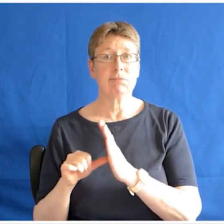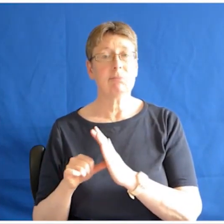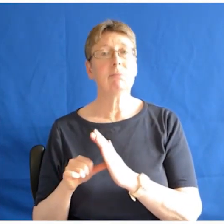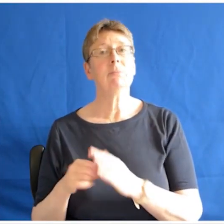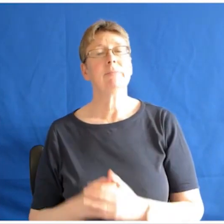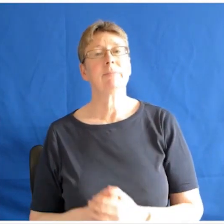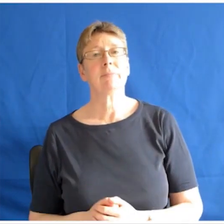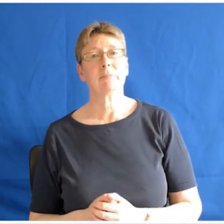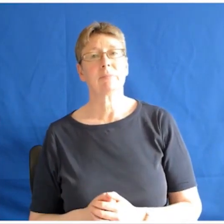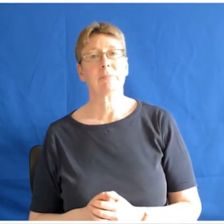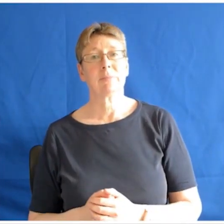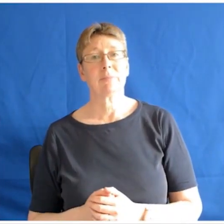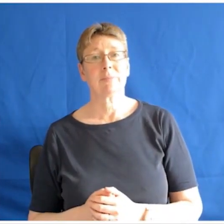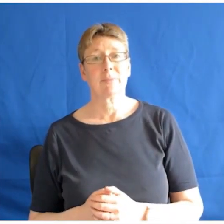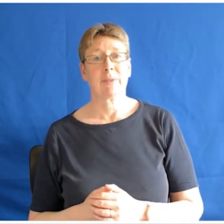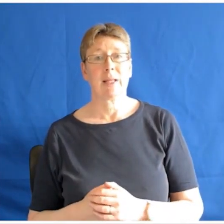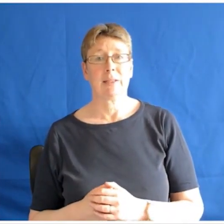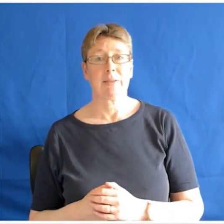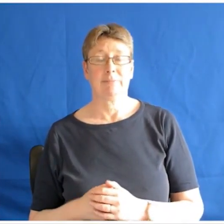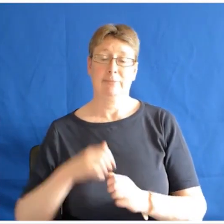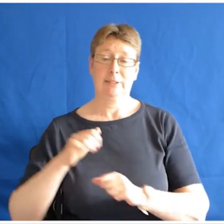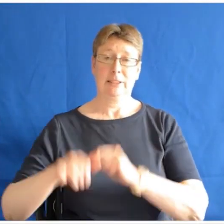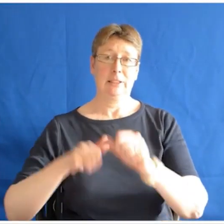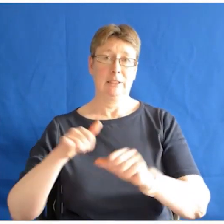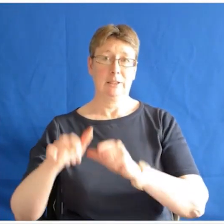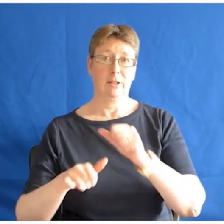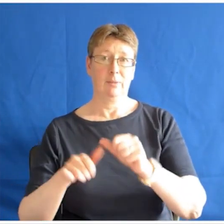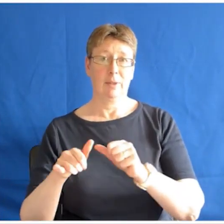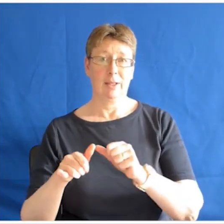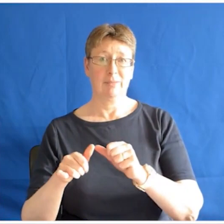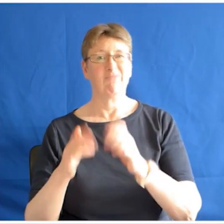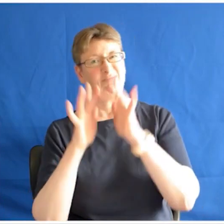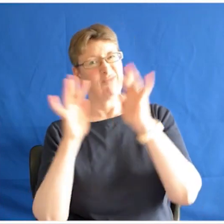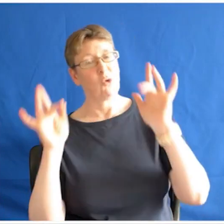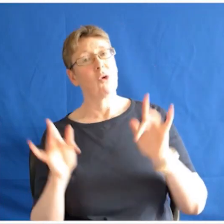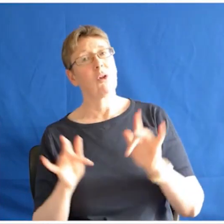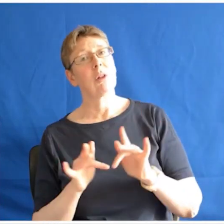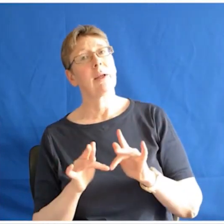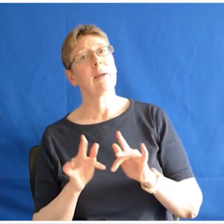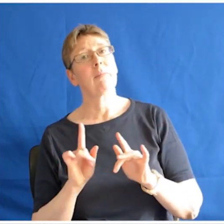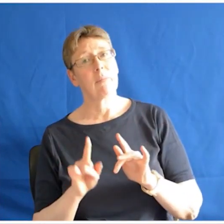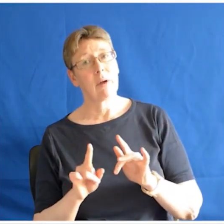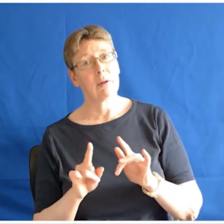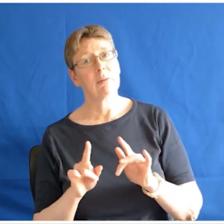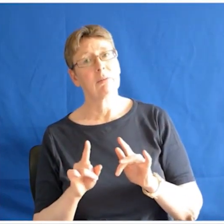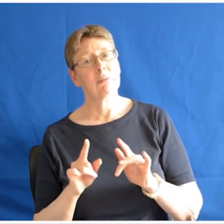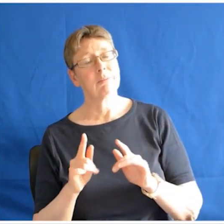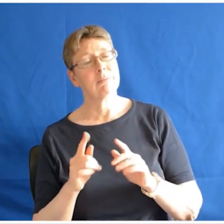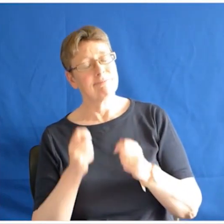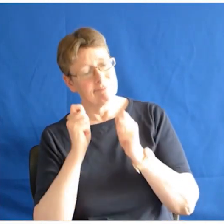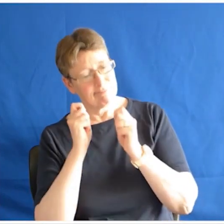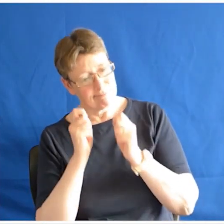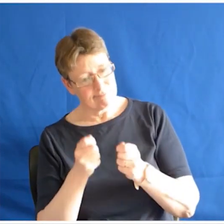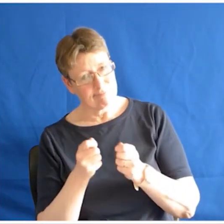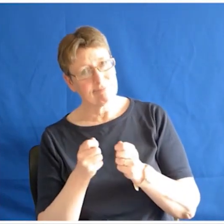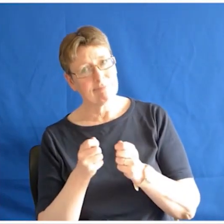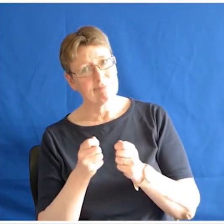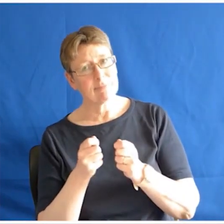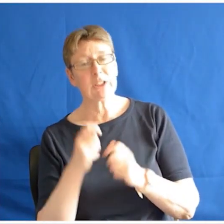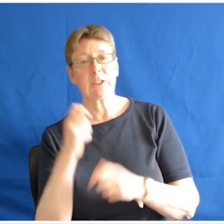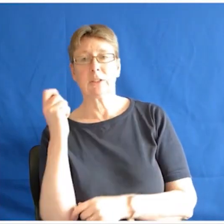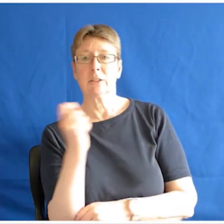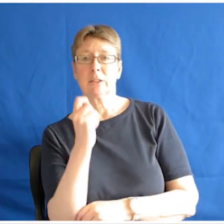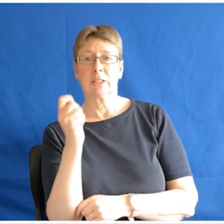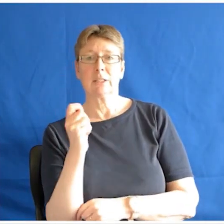tumultuous period. The ceremony today may be virtual, but it still marks the recognition of the